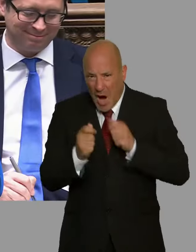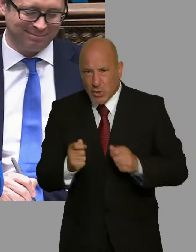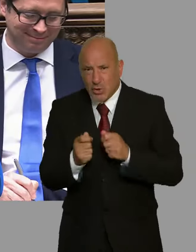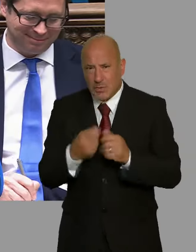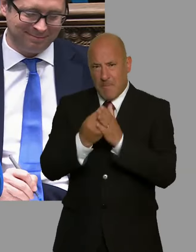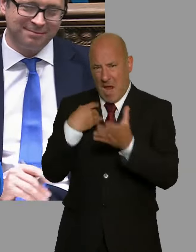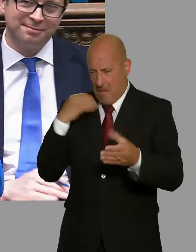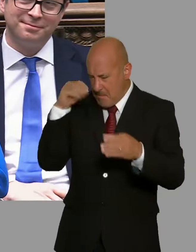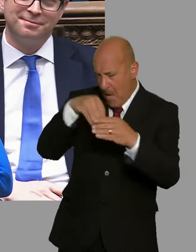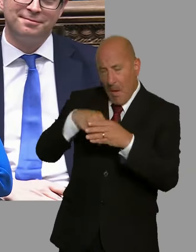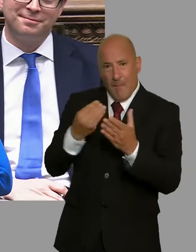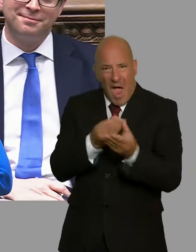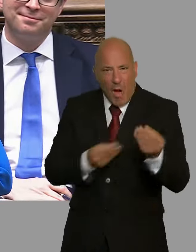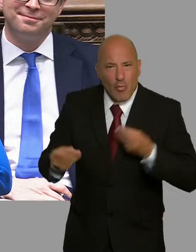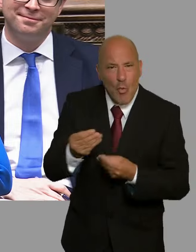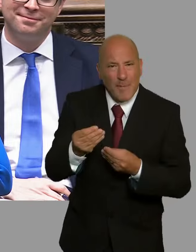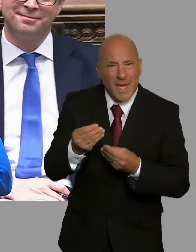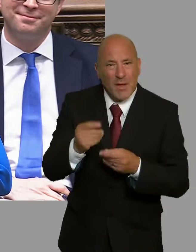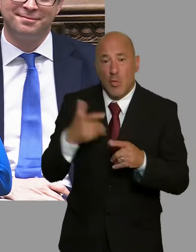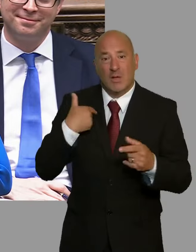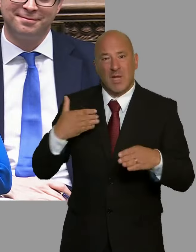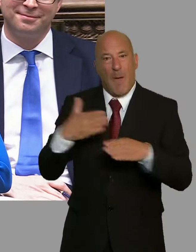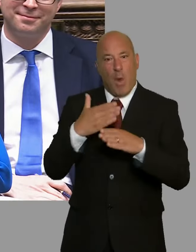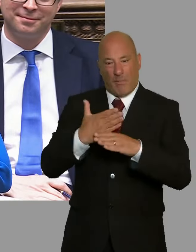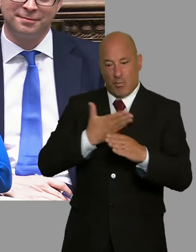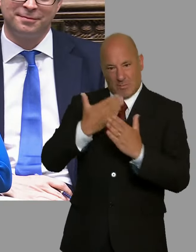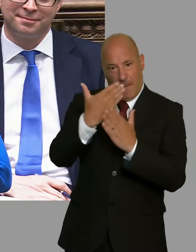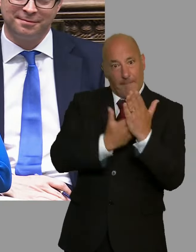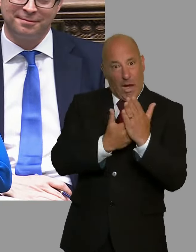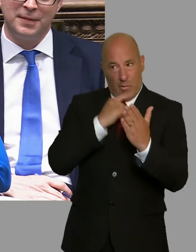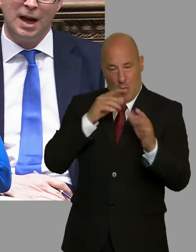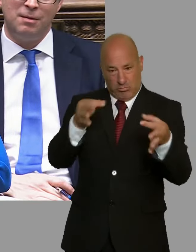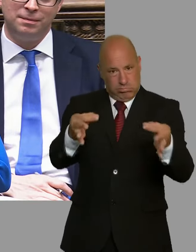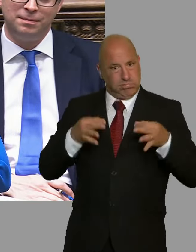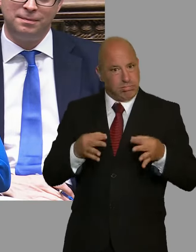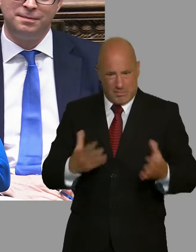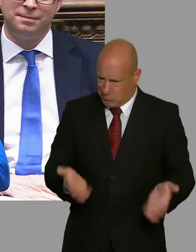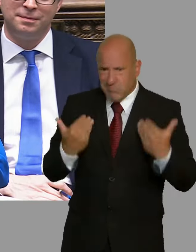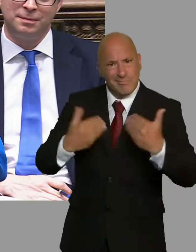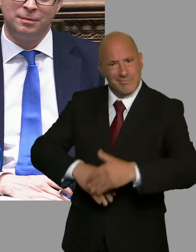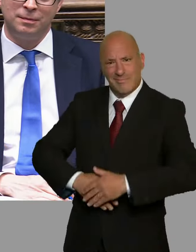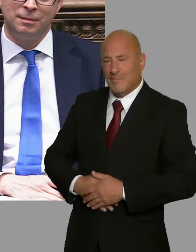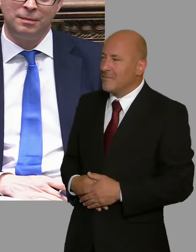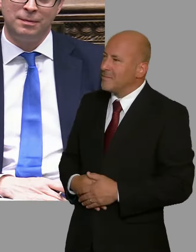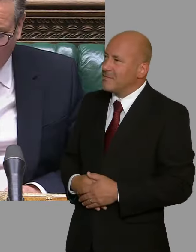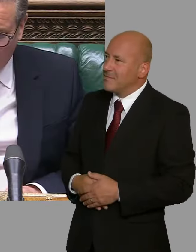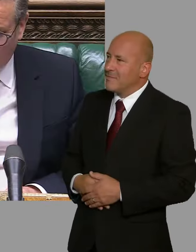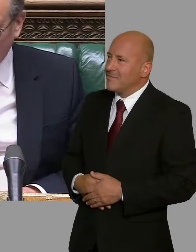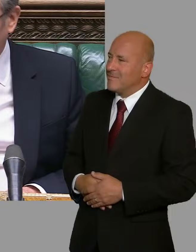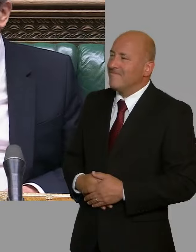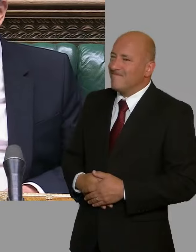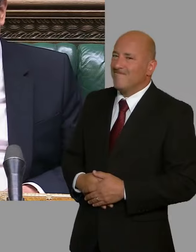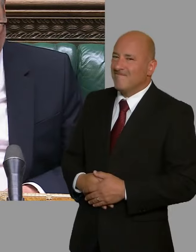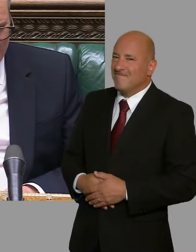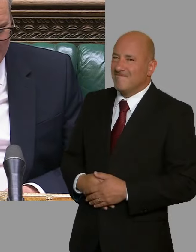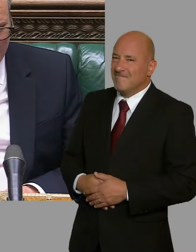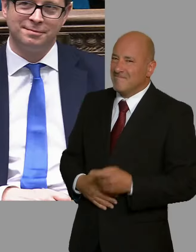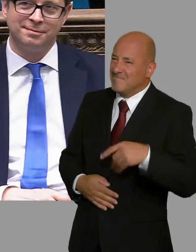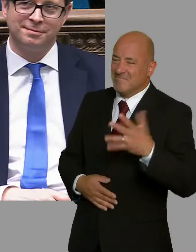the Prime Minister refuse to rule out new tax rises. The whole House heard it. He didn't rule it out. That his cabinet